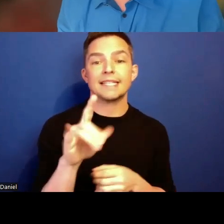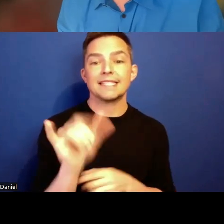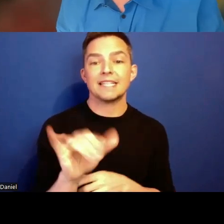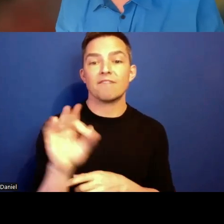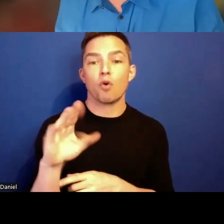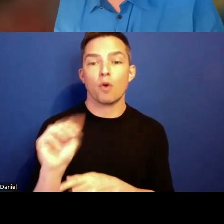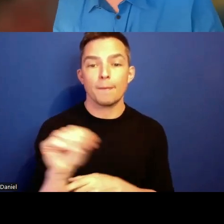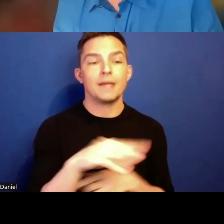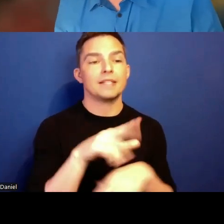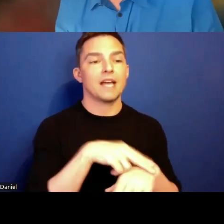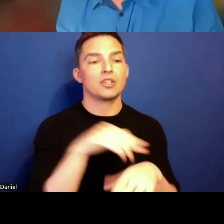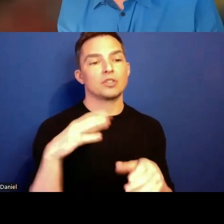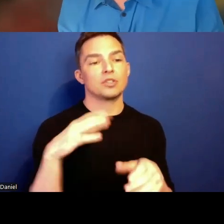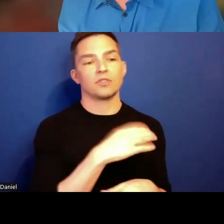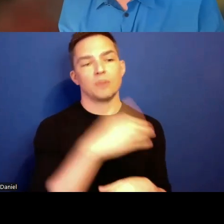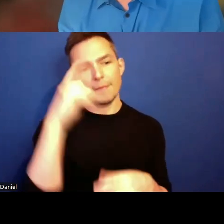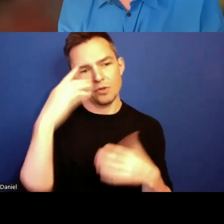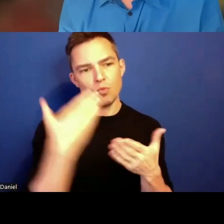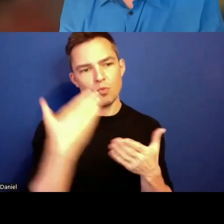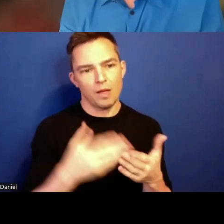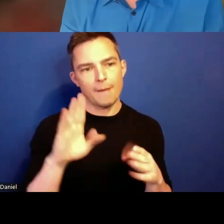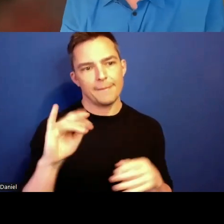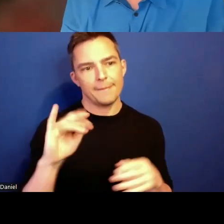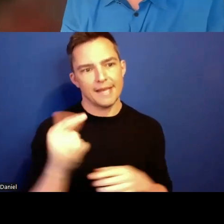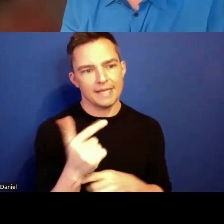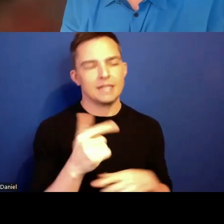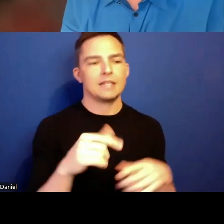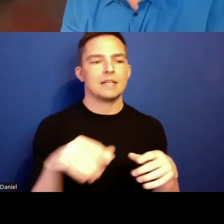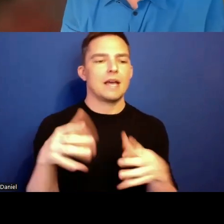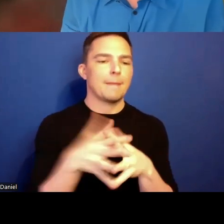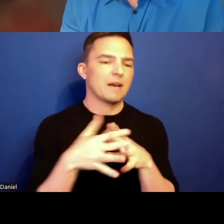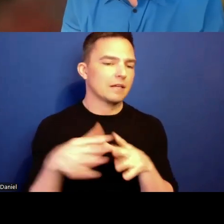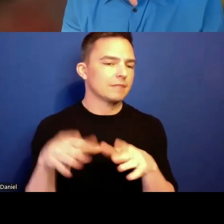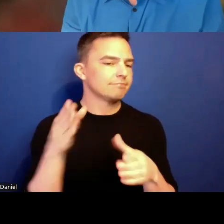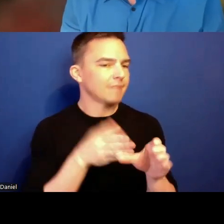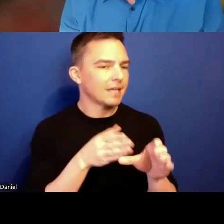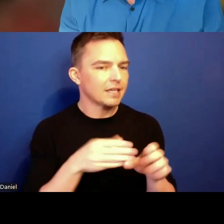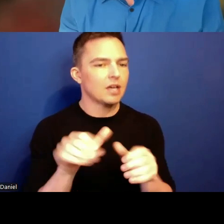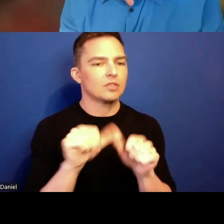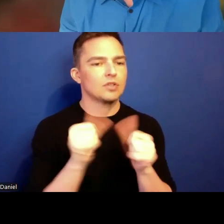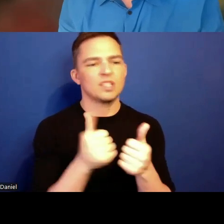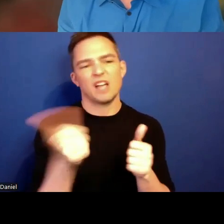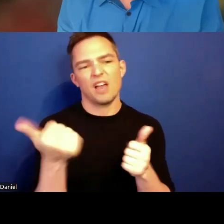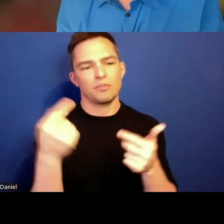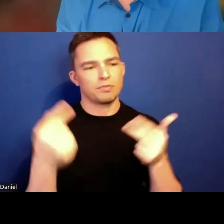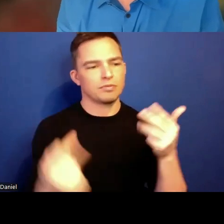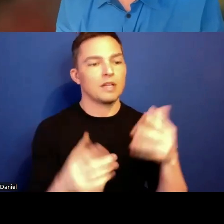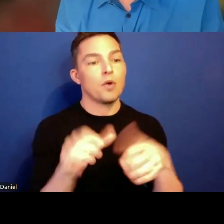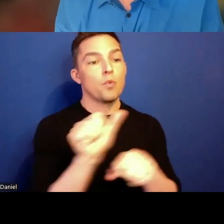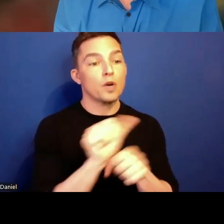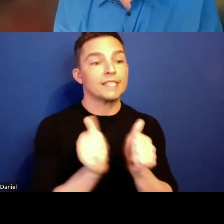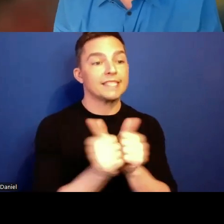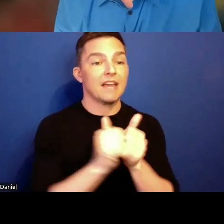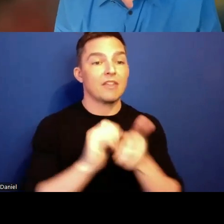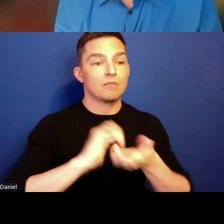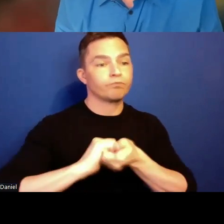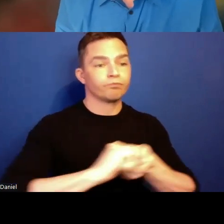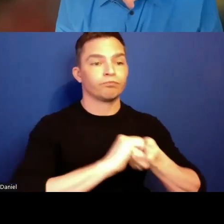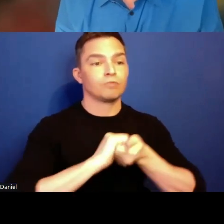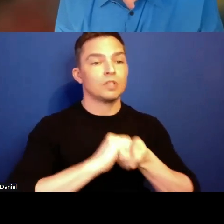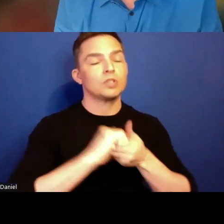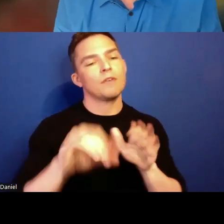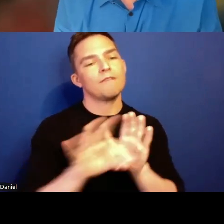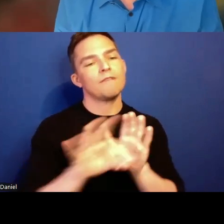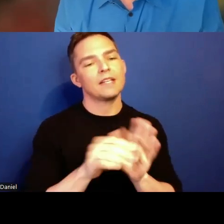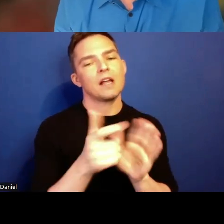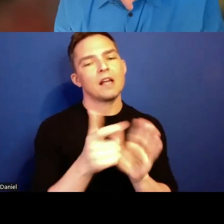National Council for Mental Wellbeing, Inseparable, the American Psychiatric Association, and others who are working together to identify laws